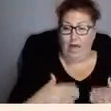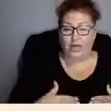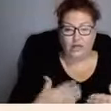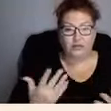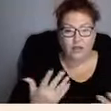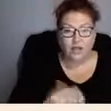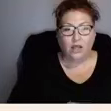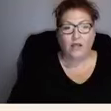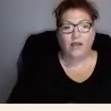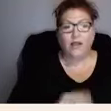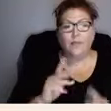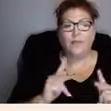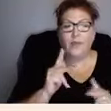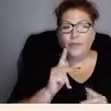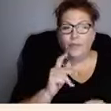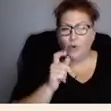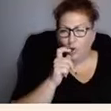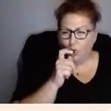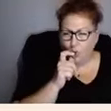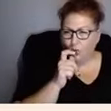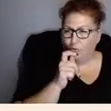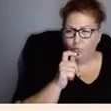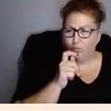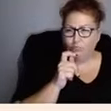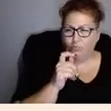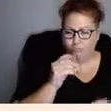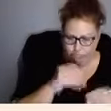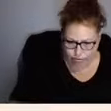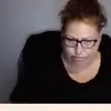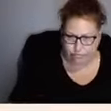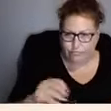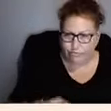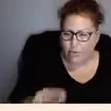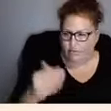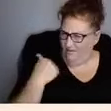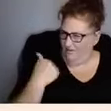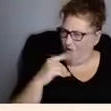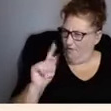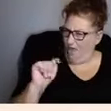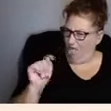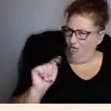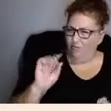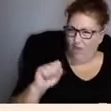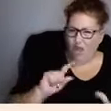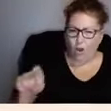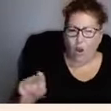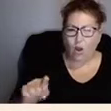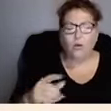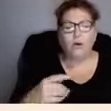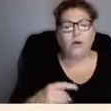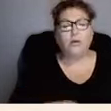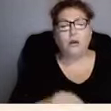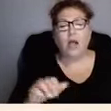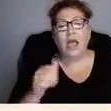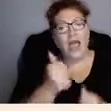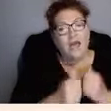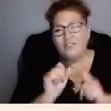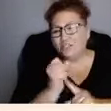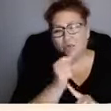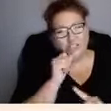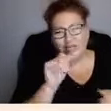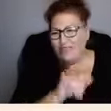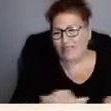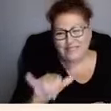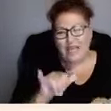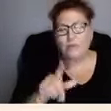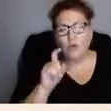who was previously continent. So there are different signs of abuse, and every situation is not the same. So you need to be aware of some of the more frequent